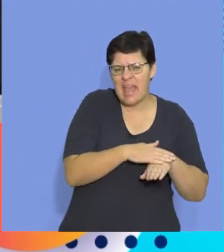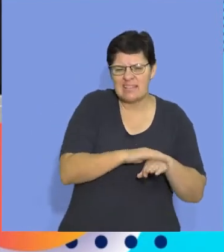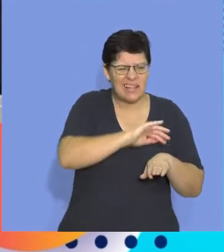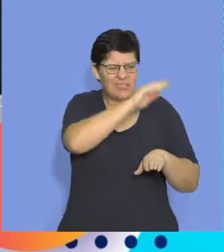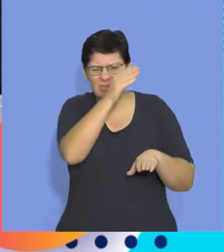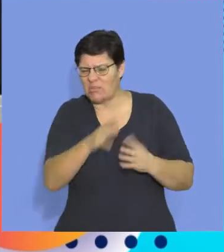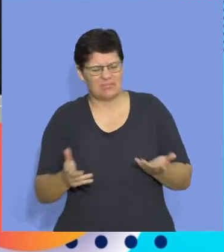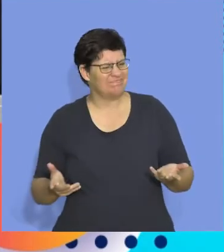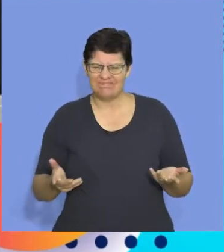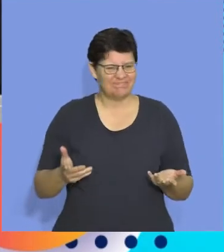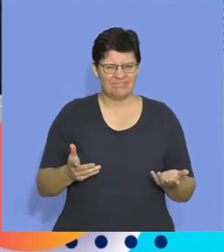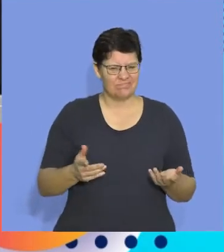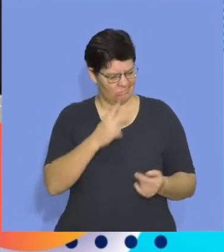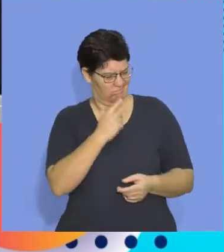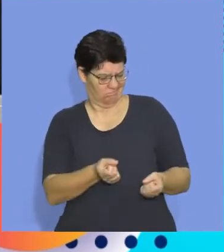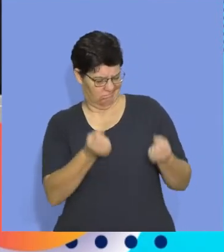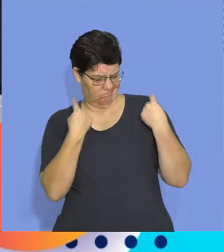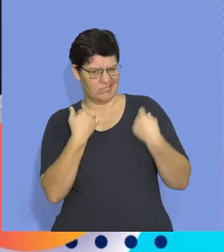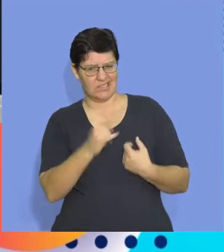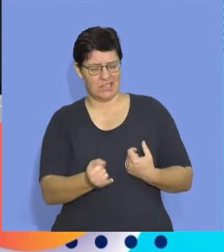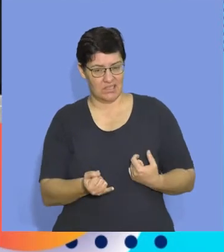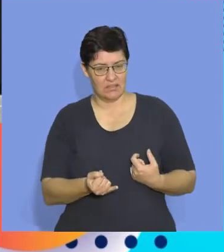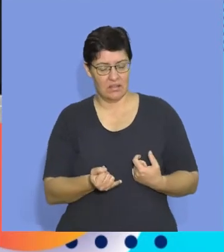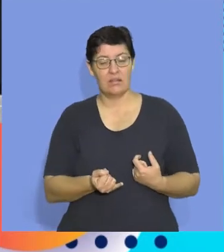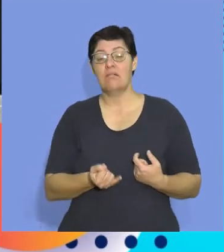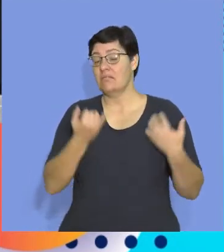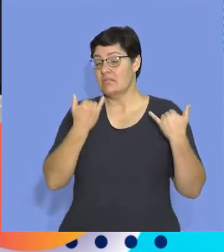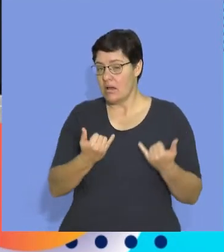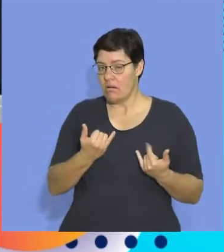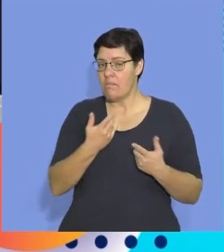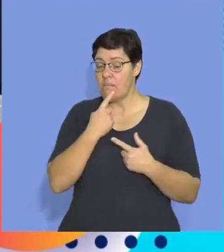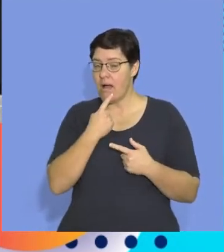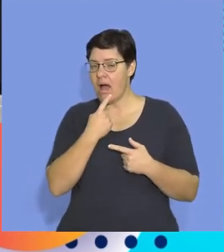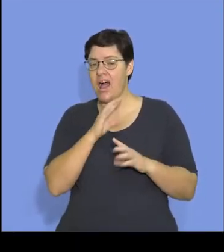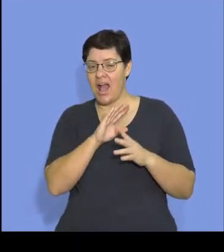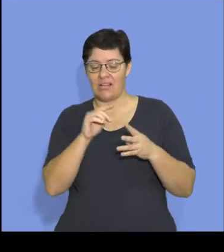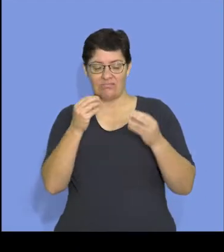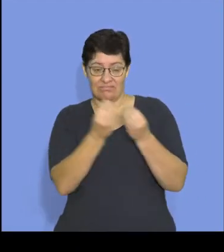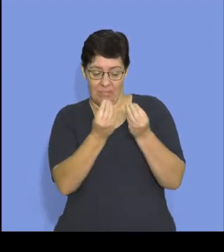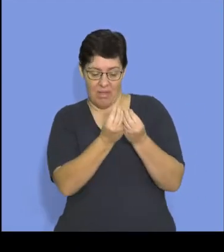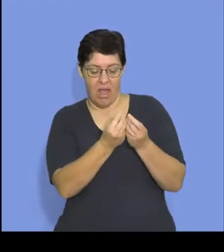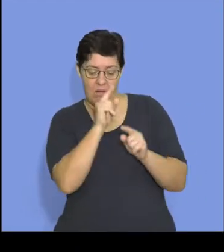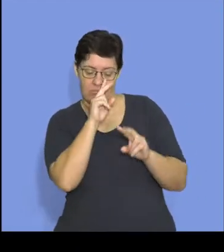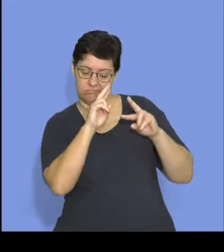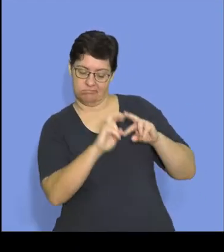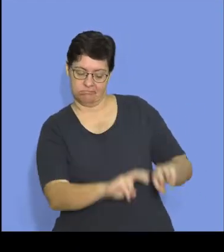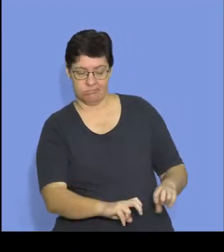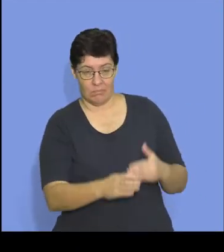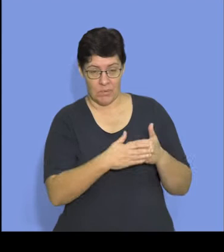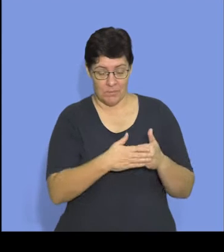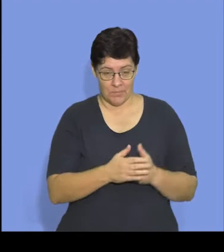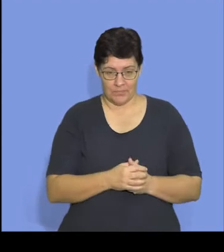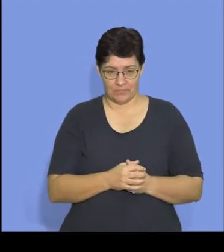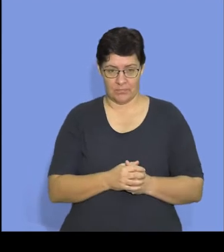doesn't always make sense for us. Okay, so we're going to do a little bit of a case study. So what we're going to do is we're going to consider